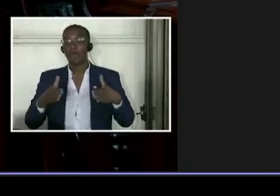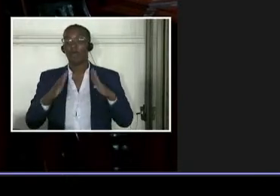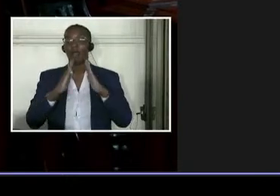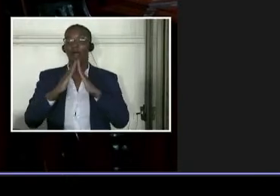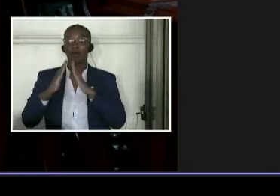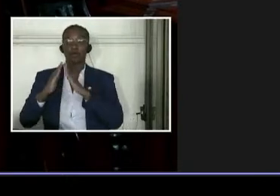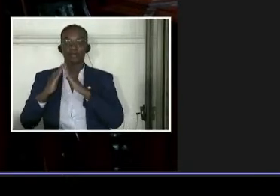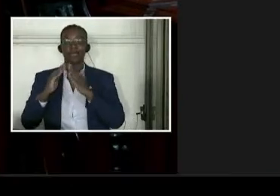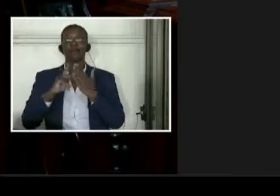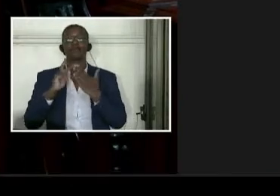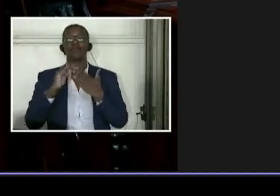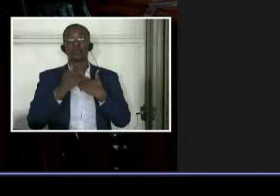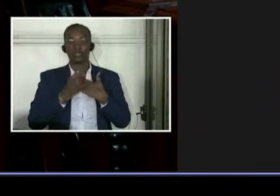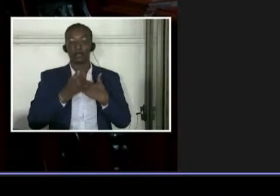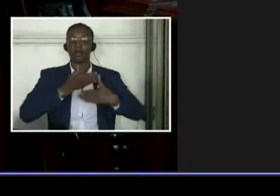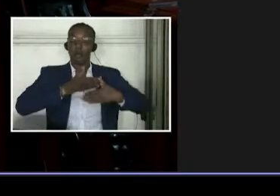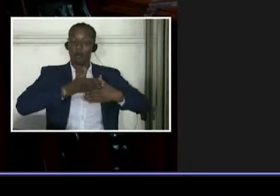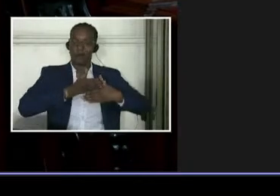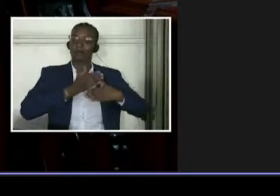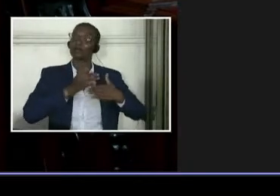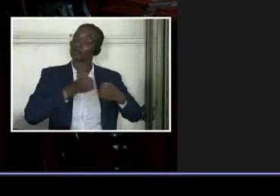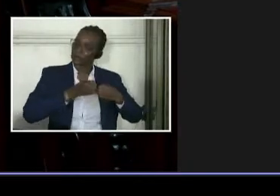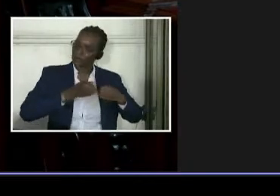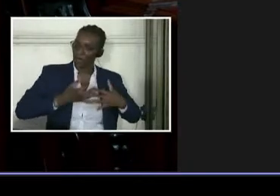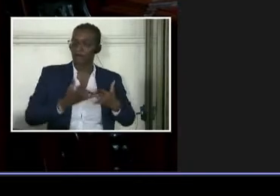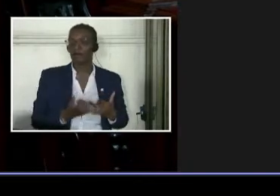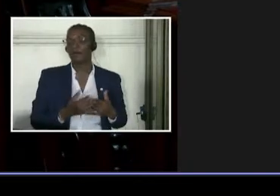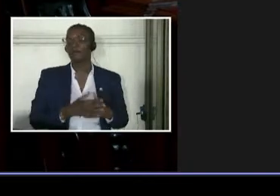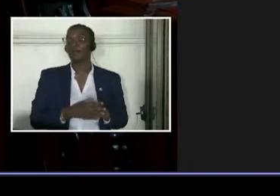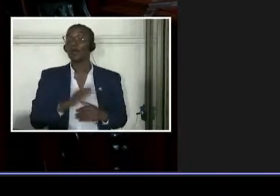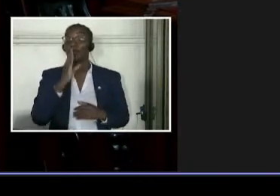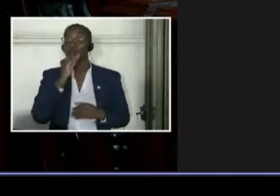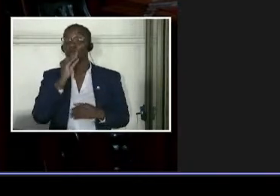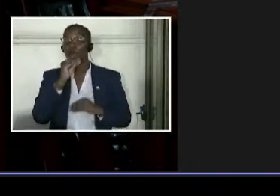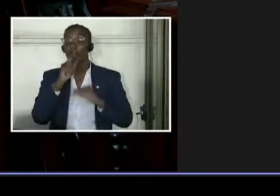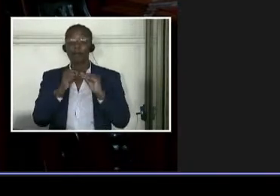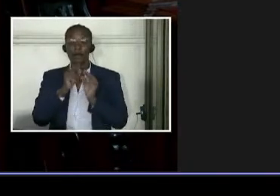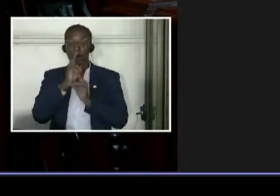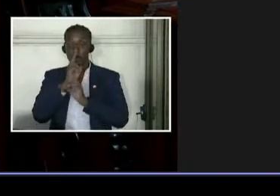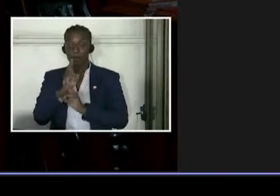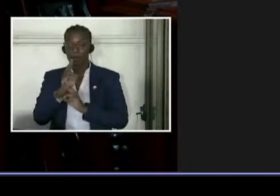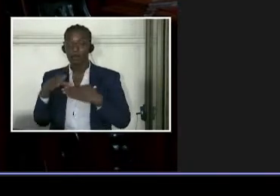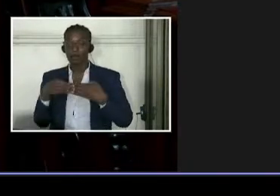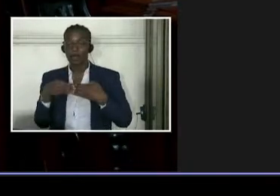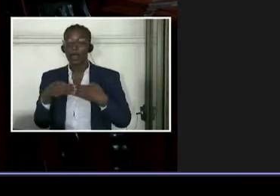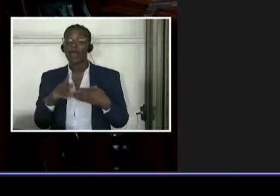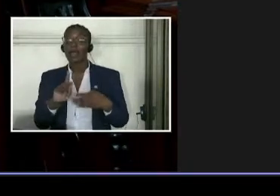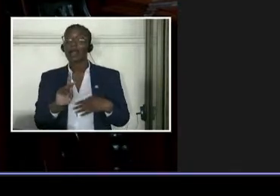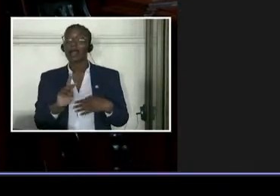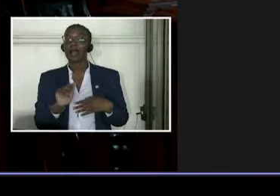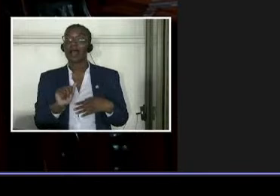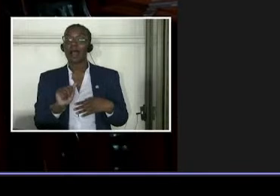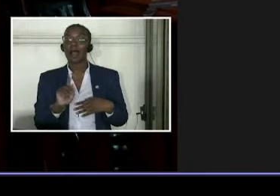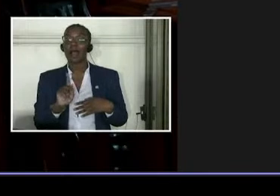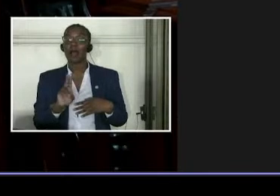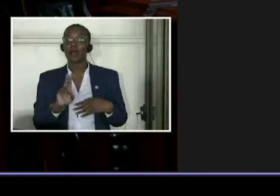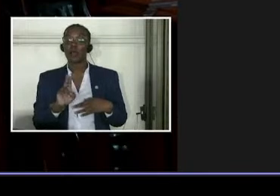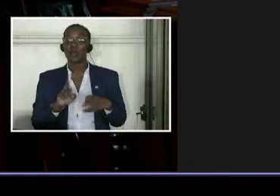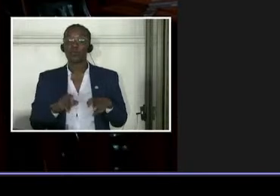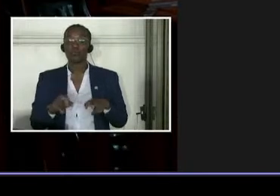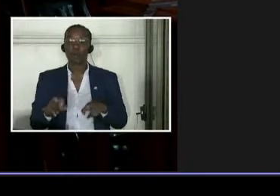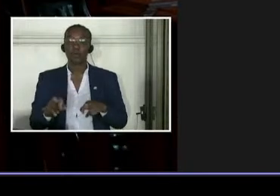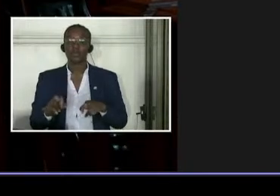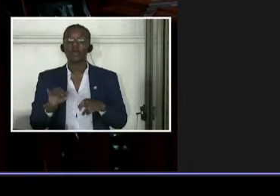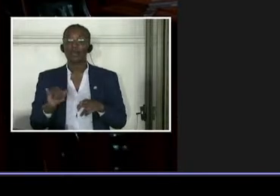housing projects. We must talk about, honourable members, and single out Nkanku Road housing project, an informal